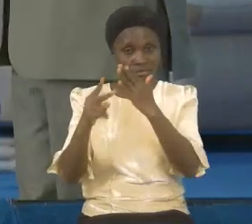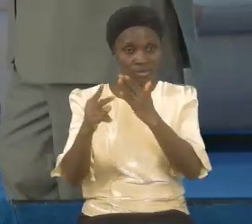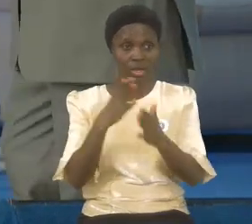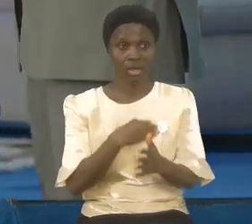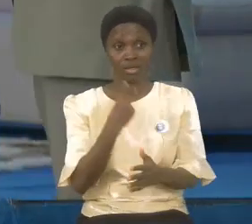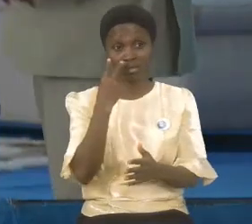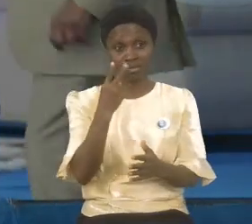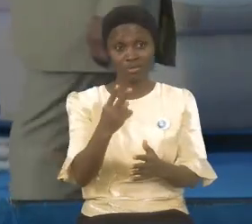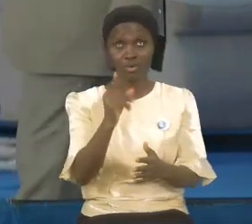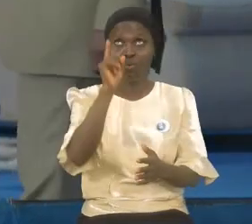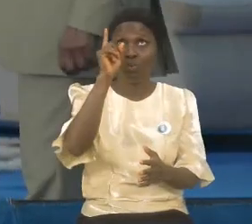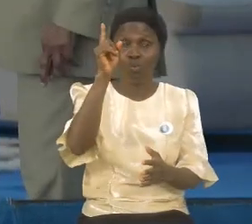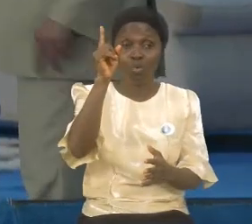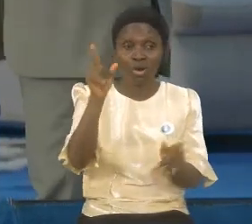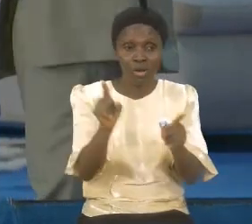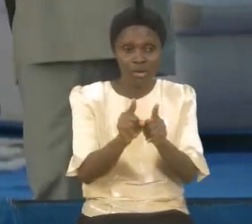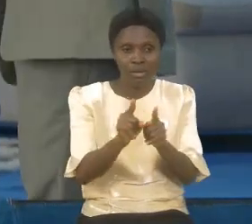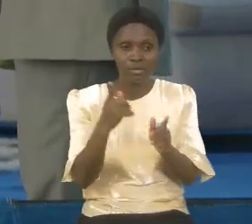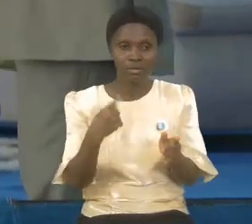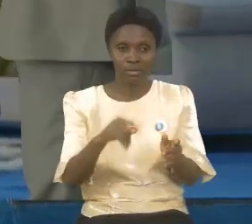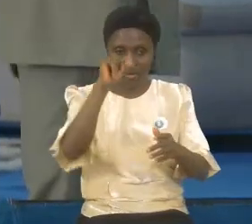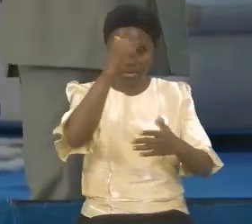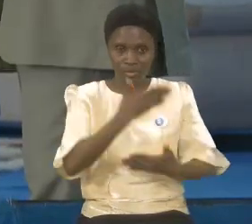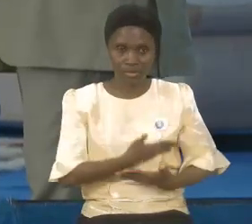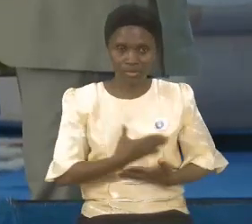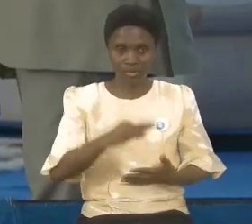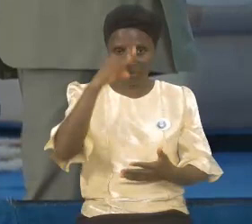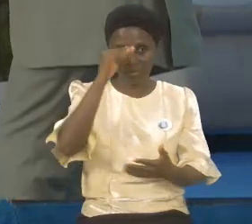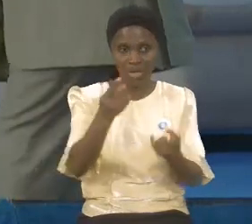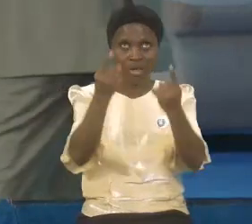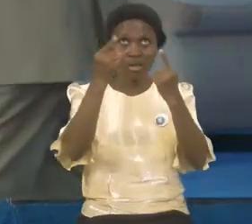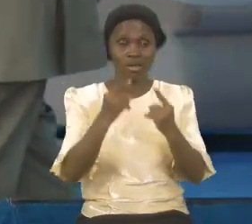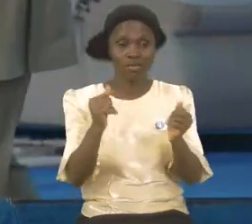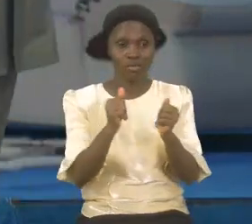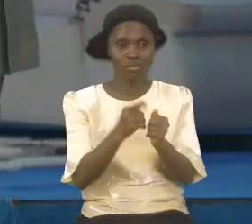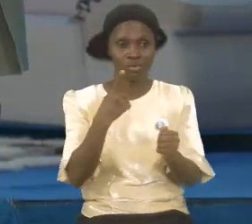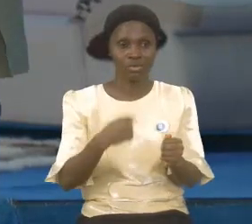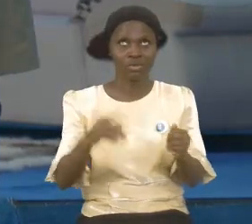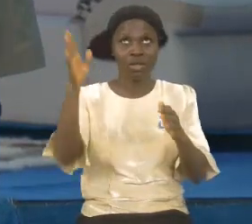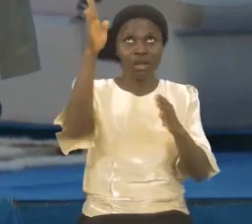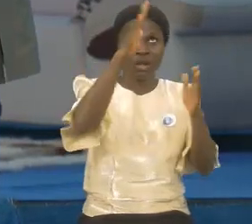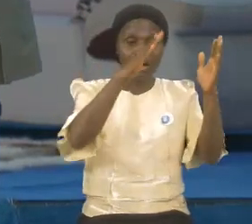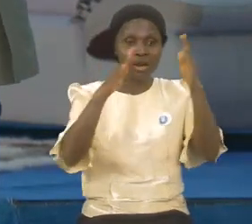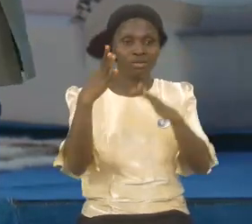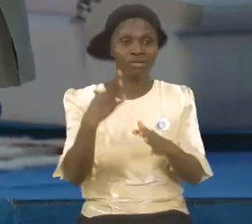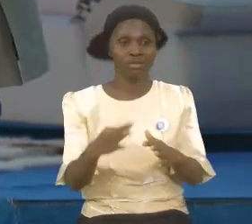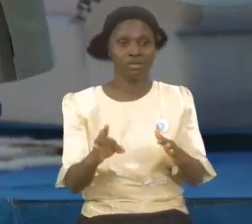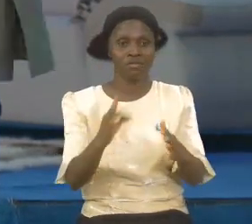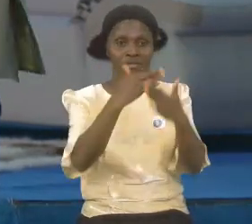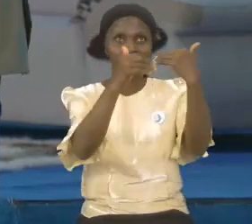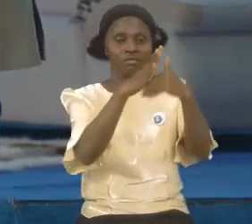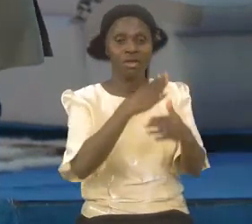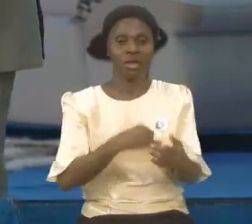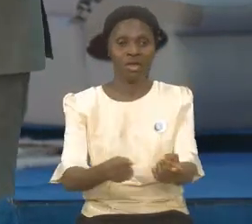behold, one like the Son of Man came with the clouds of heaven and came to the Ancient